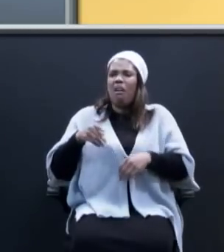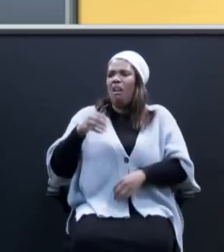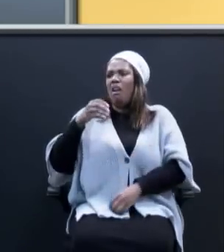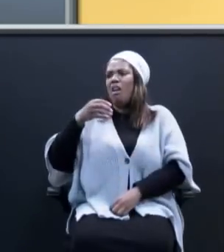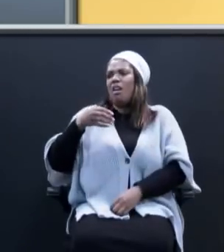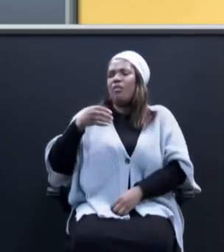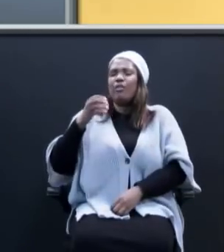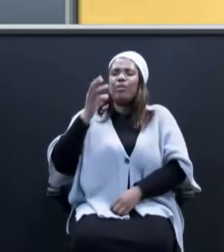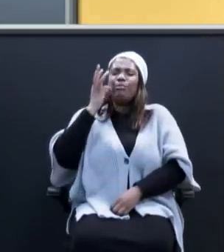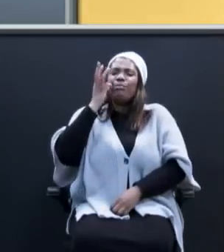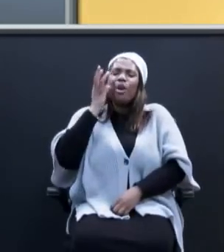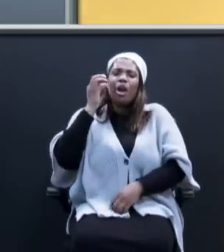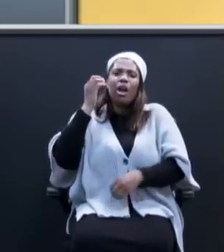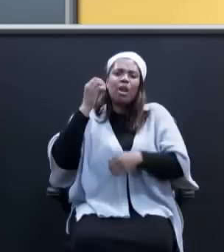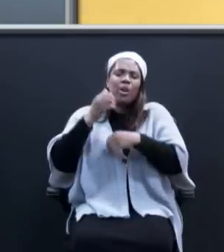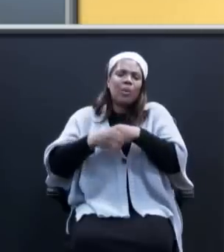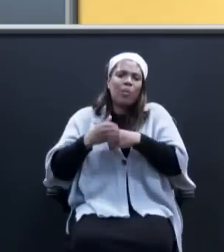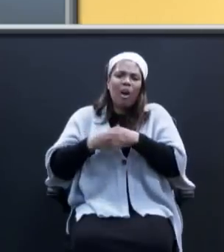first Sunday, or